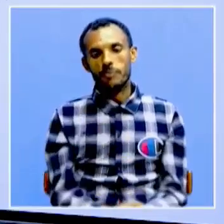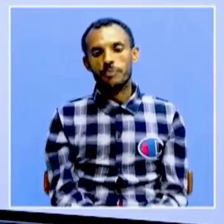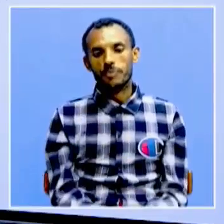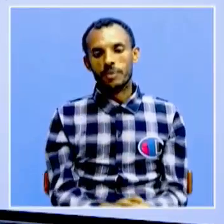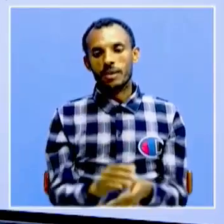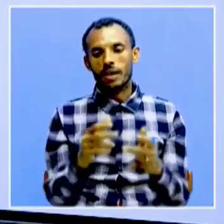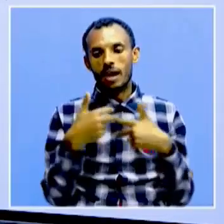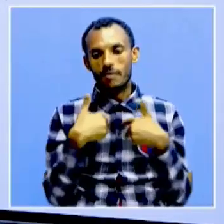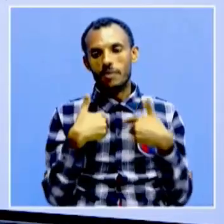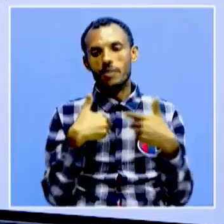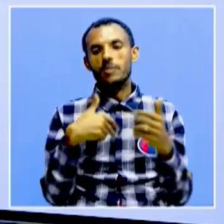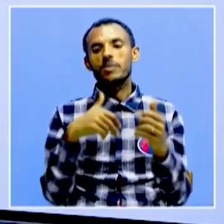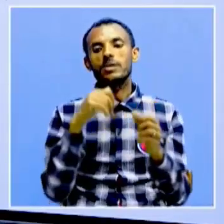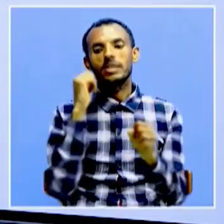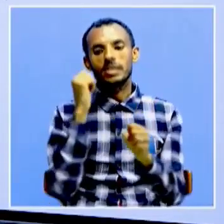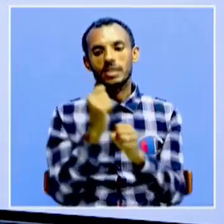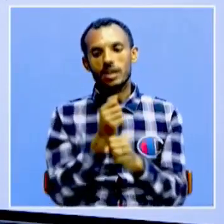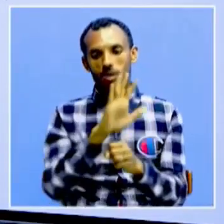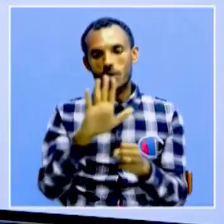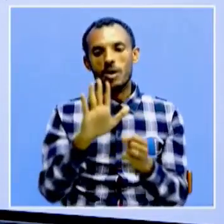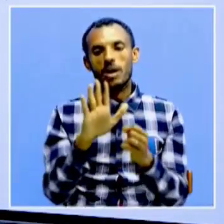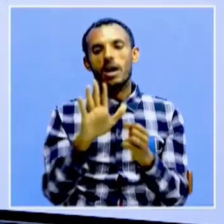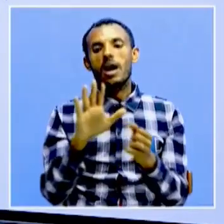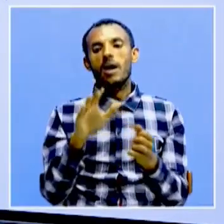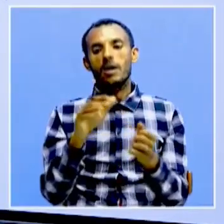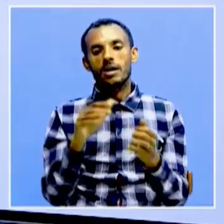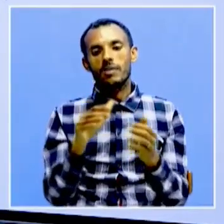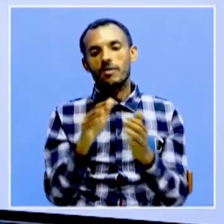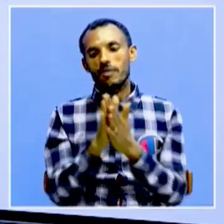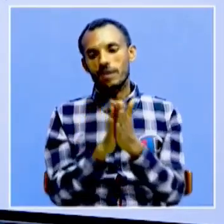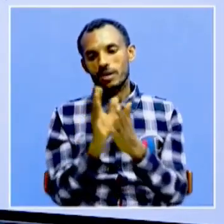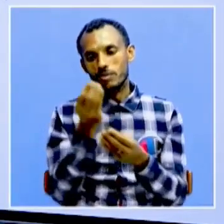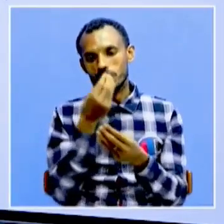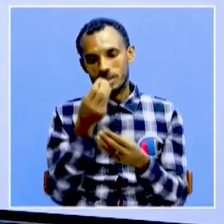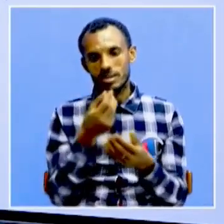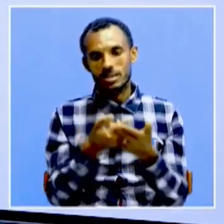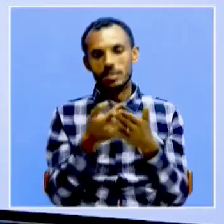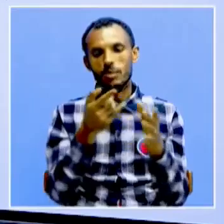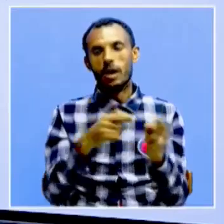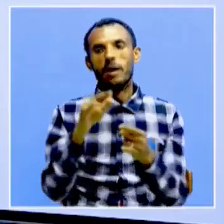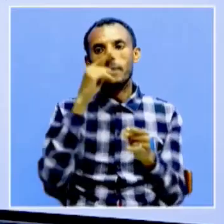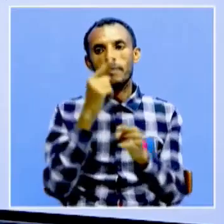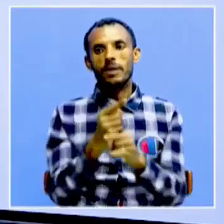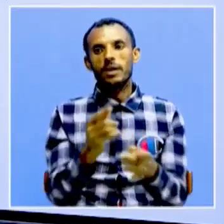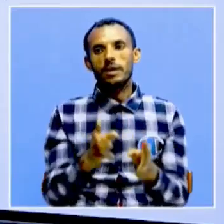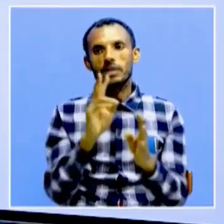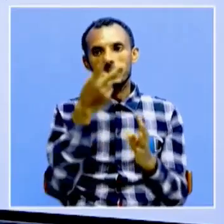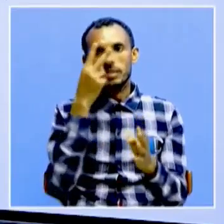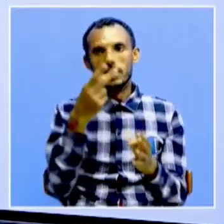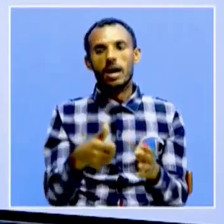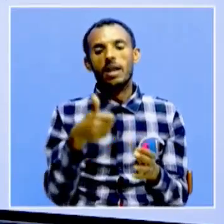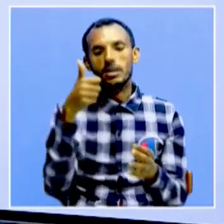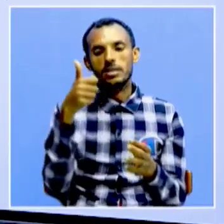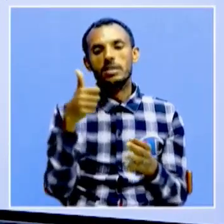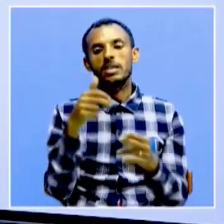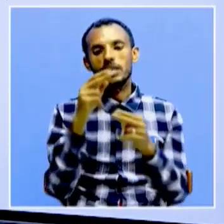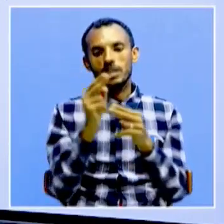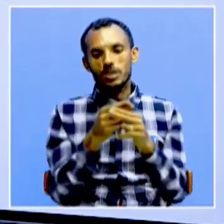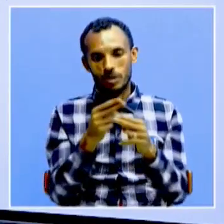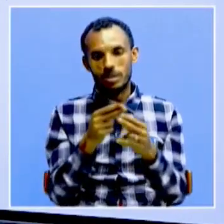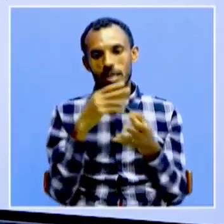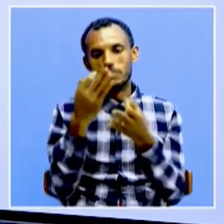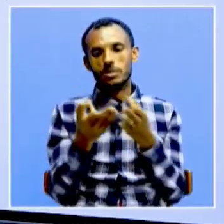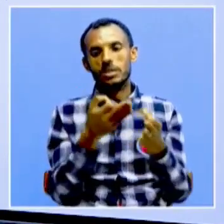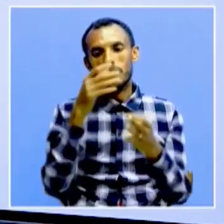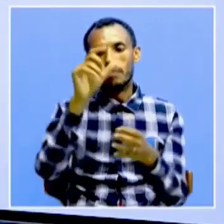Have you done your own favorite food in this way? Perfect. Let us see another short